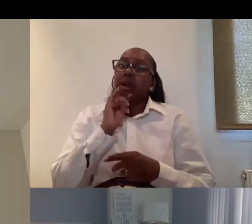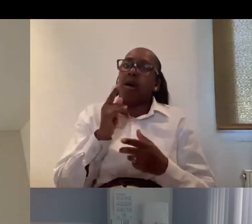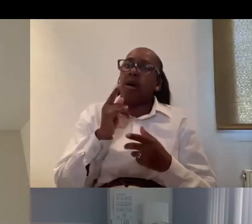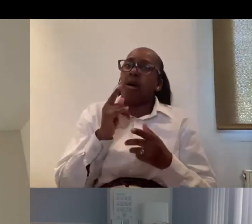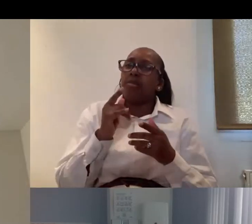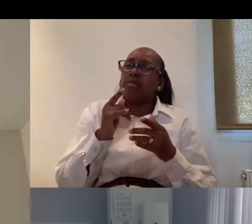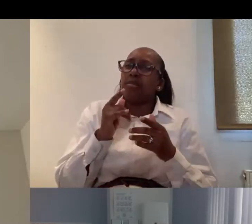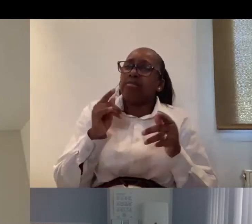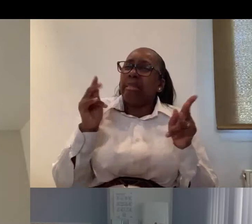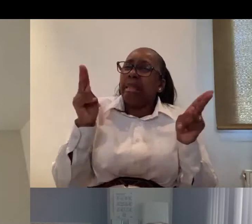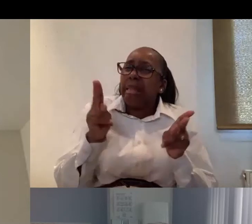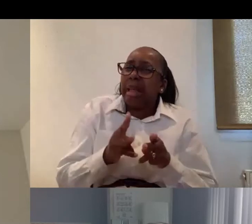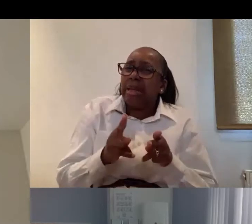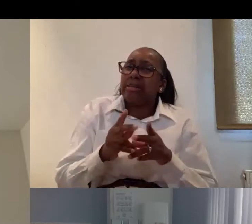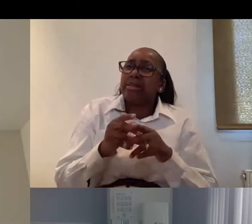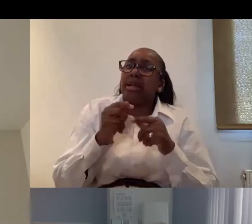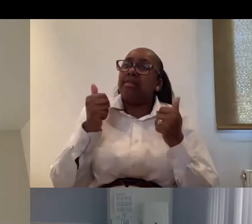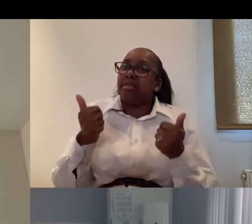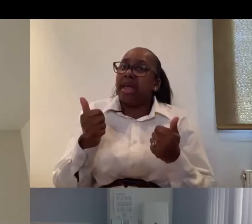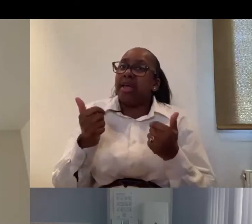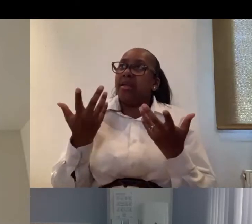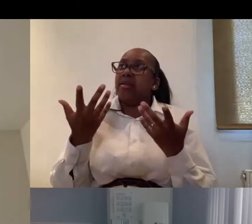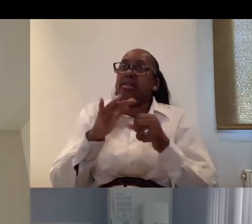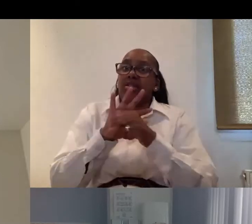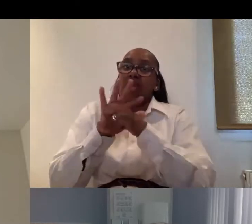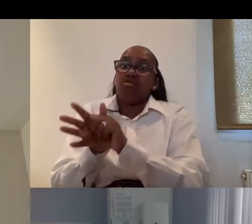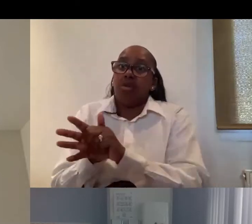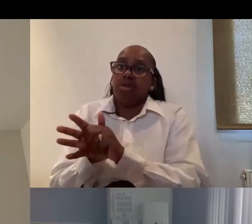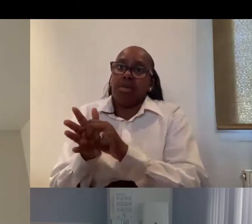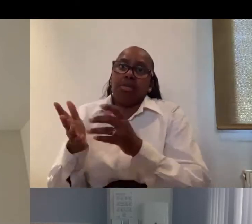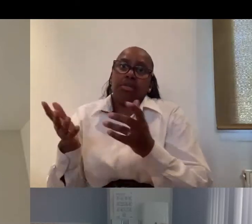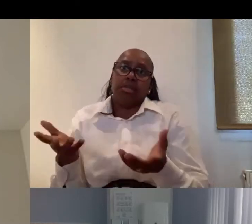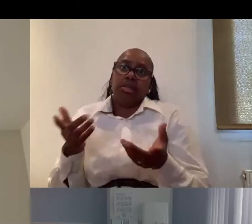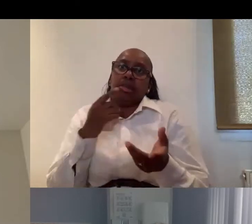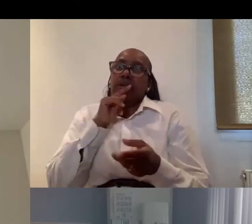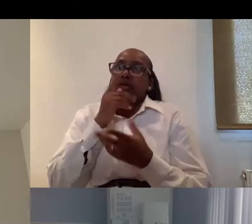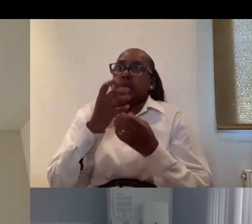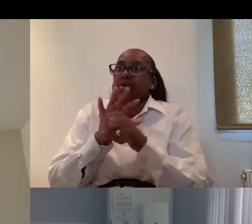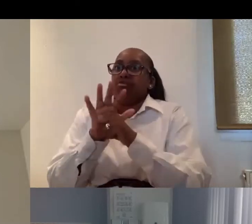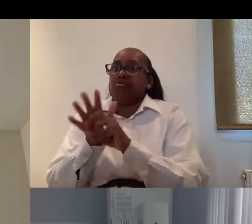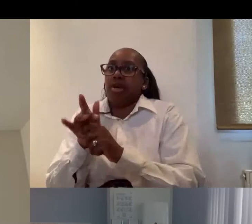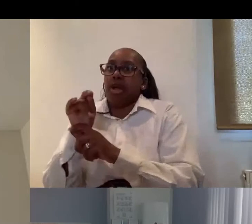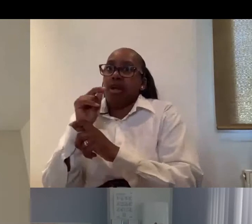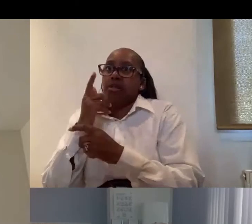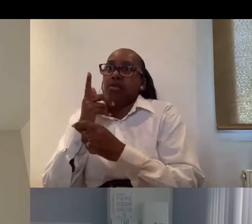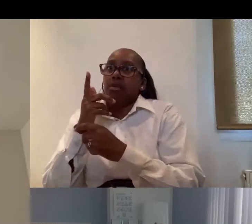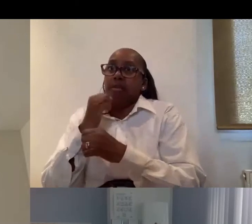mild in comparison with the disease that you can suffer if you were to contract